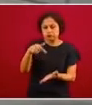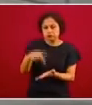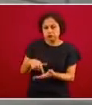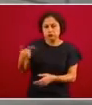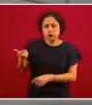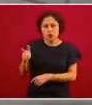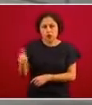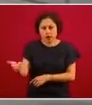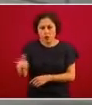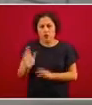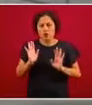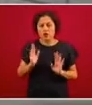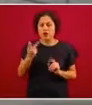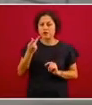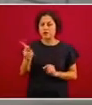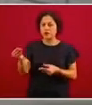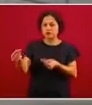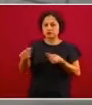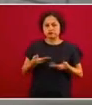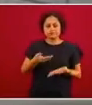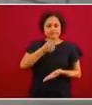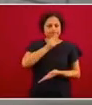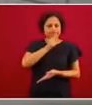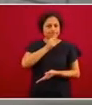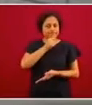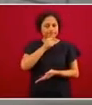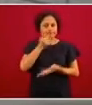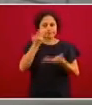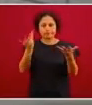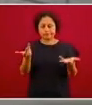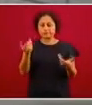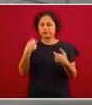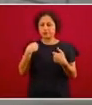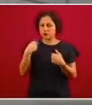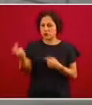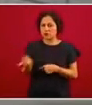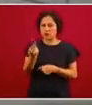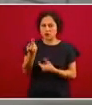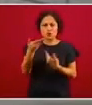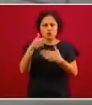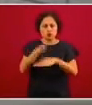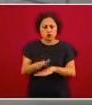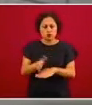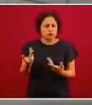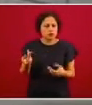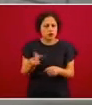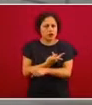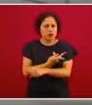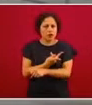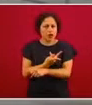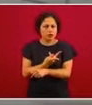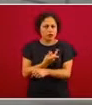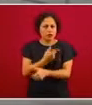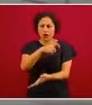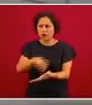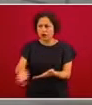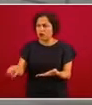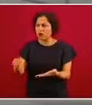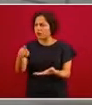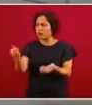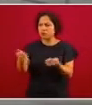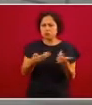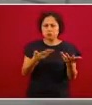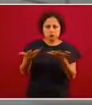that IMSS had bought some ventilators from Guanajuato, from the state of Guanajuato, but those ventilators hadn't arrived